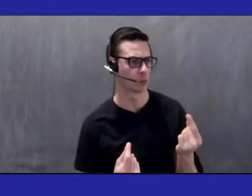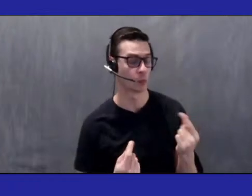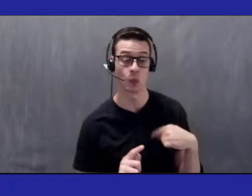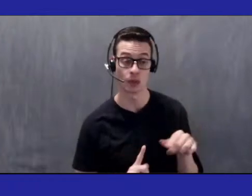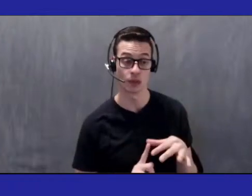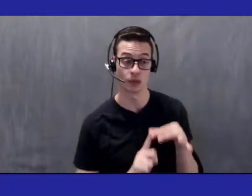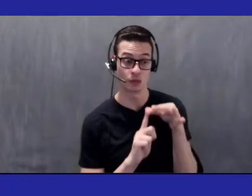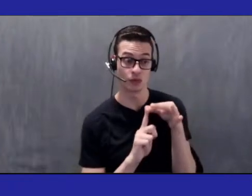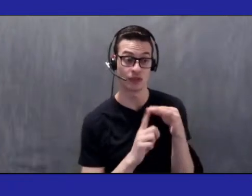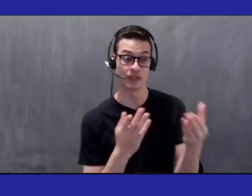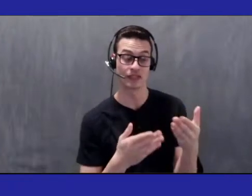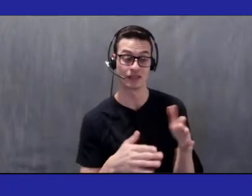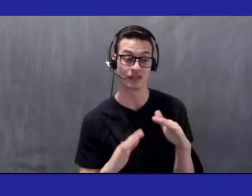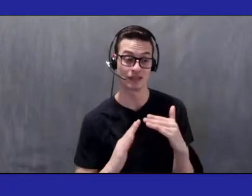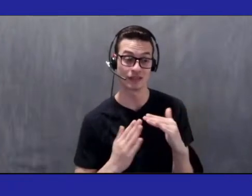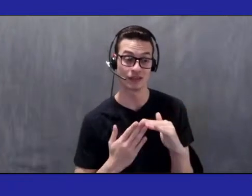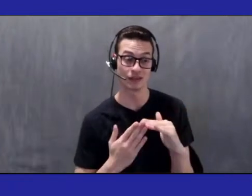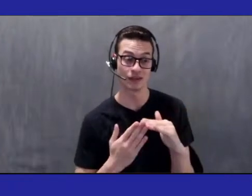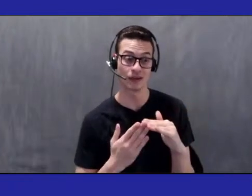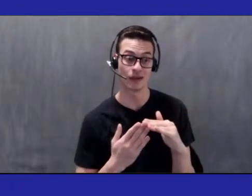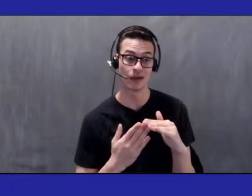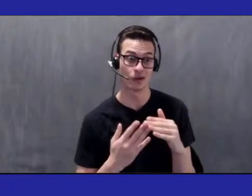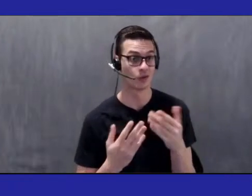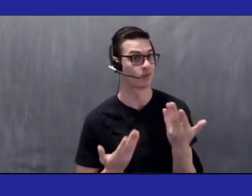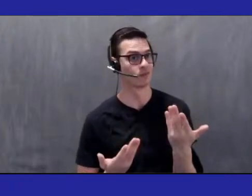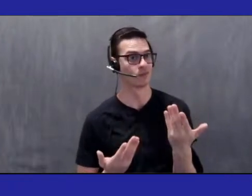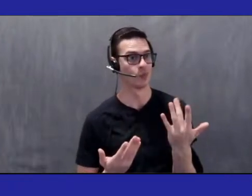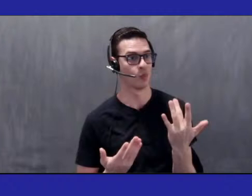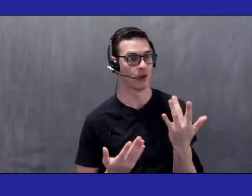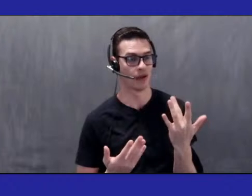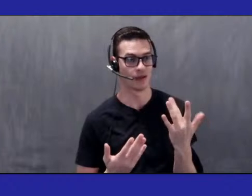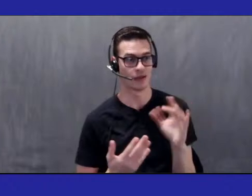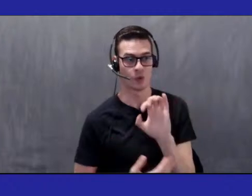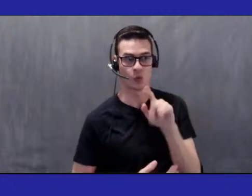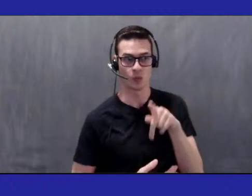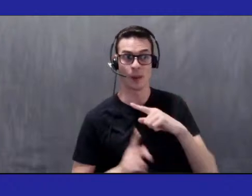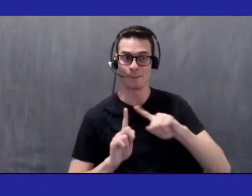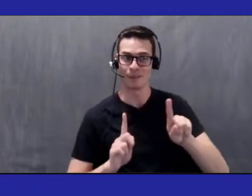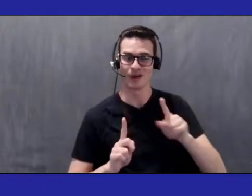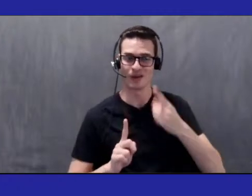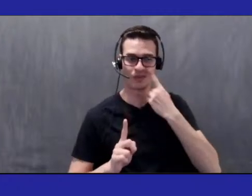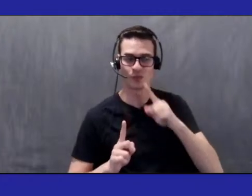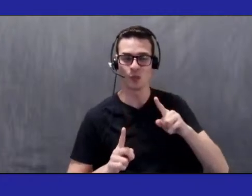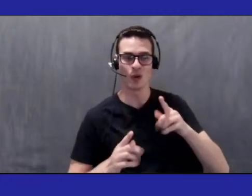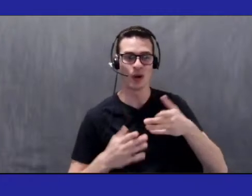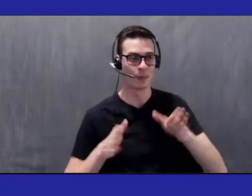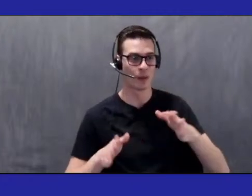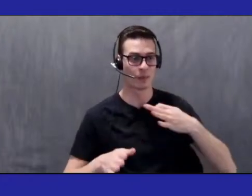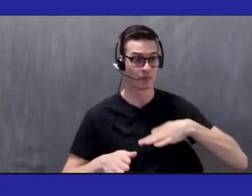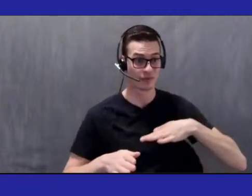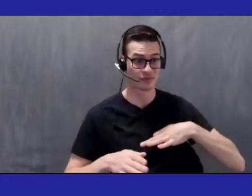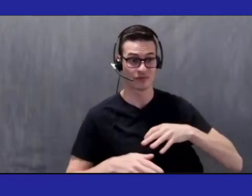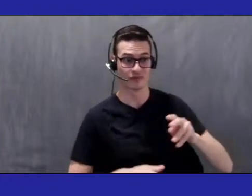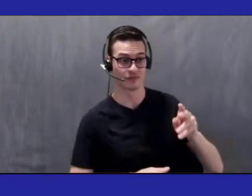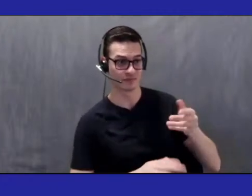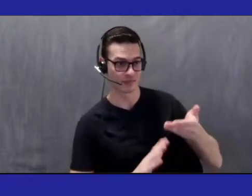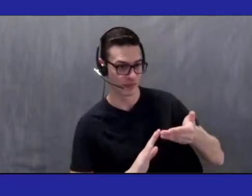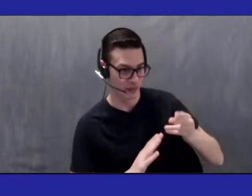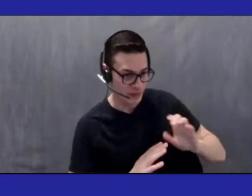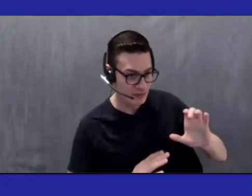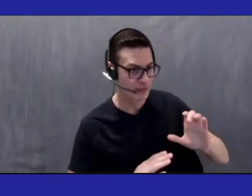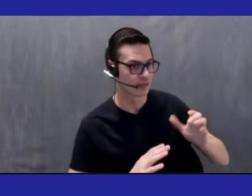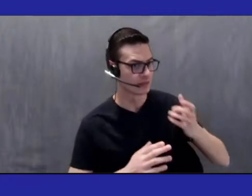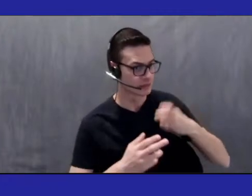city, being a public benefit corporation in that part of the city itself. The city's hard enough to do business with us, so it's really important that